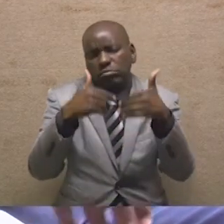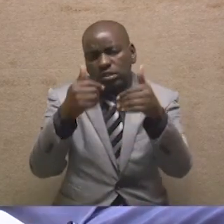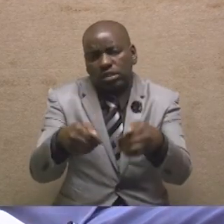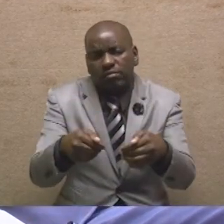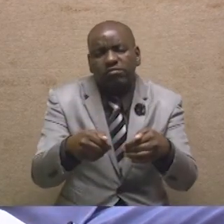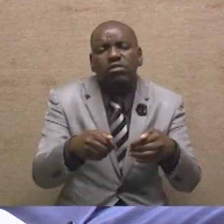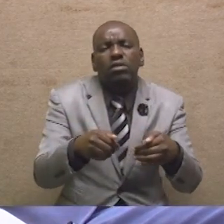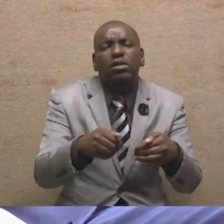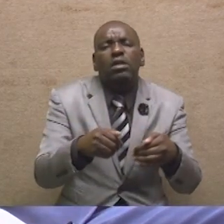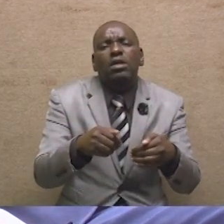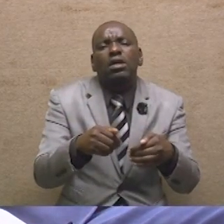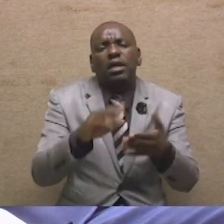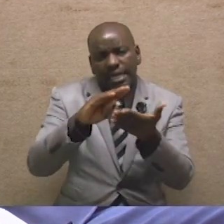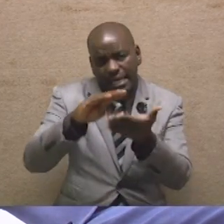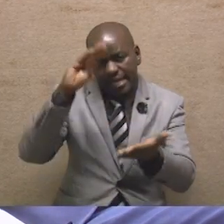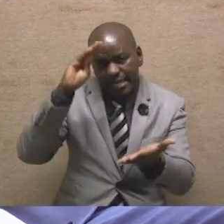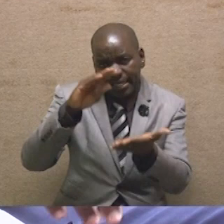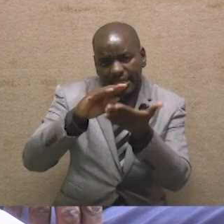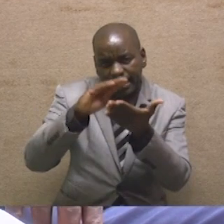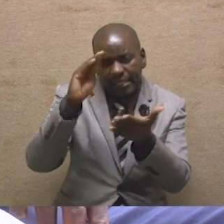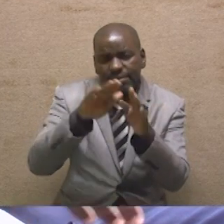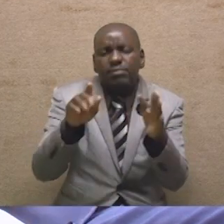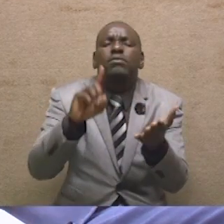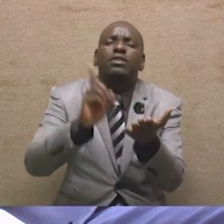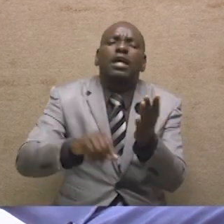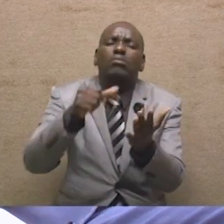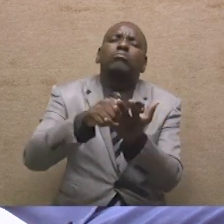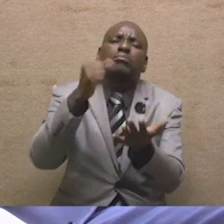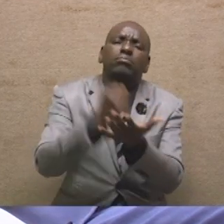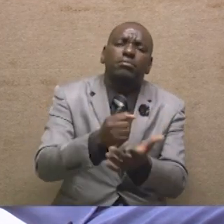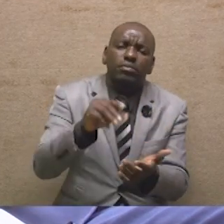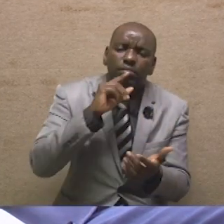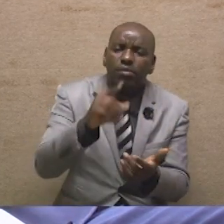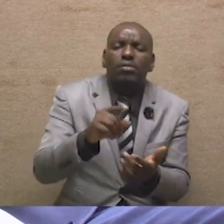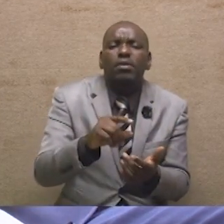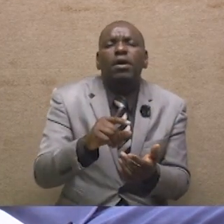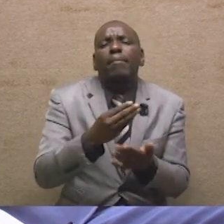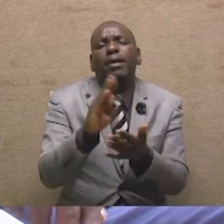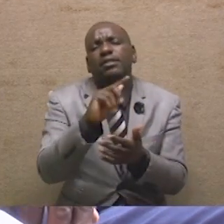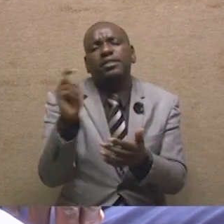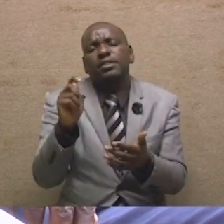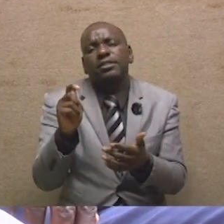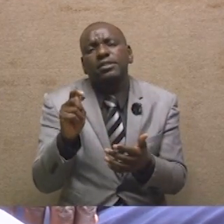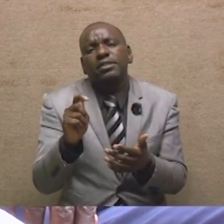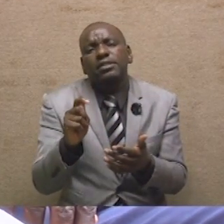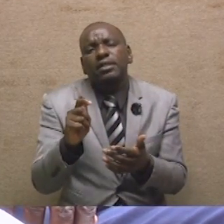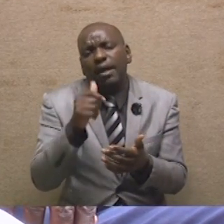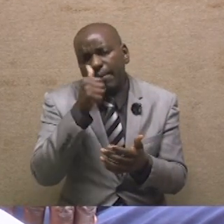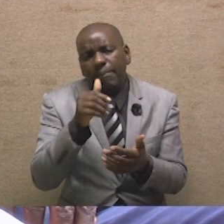Anyone who intends to provide a learning service has to register.